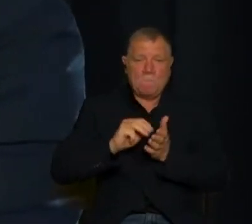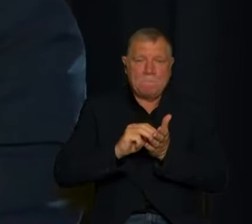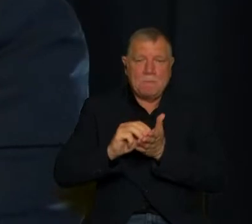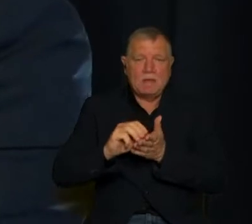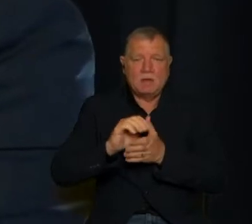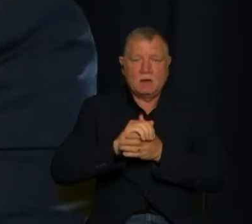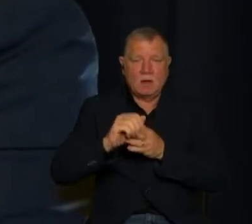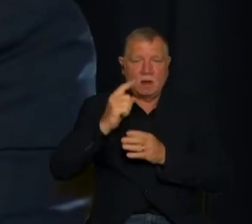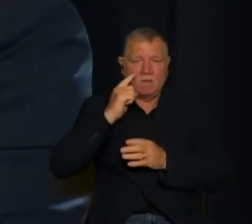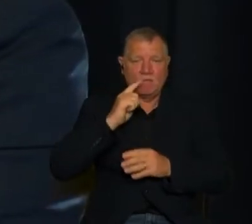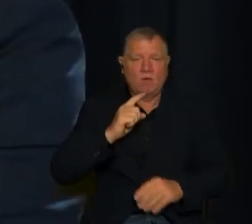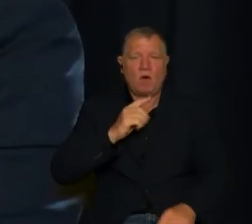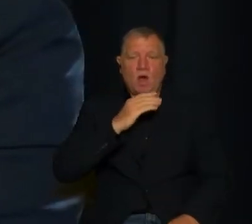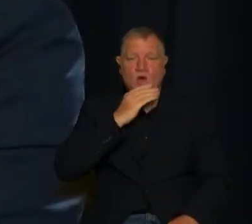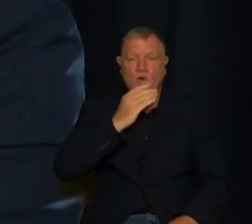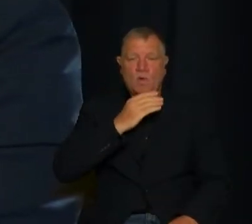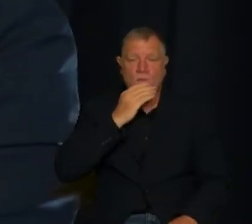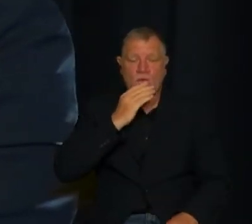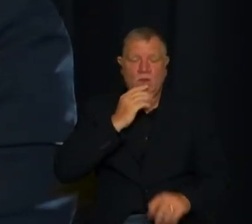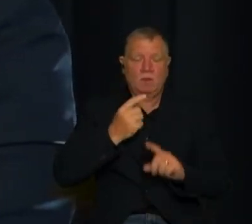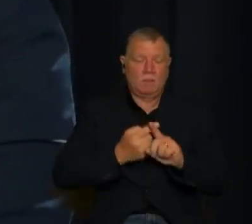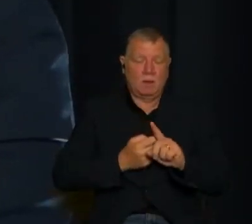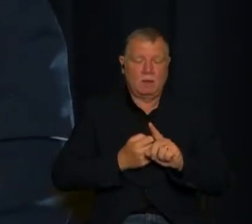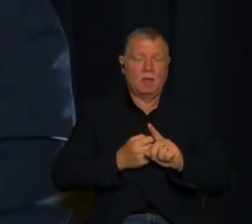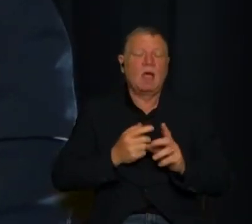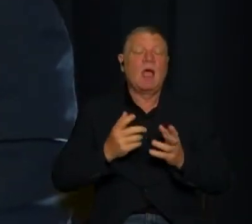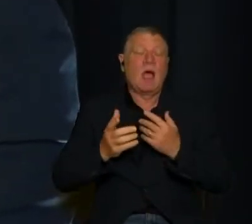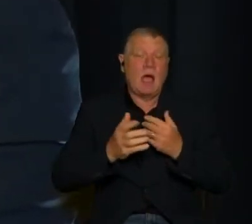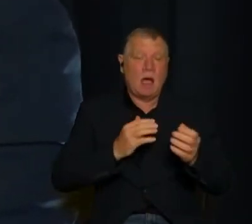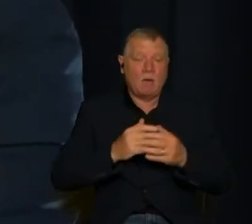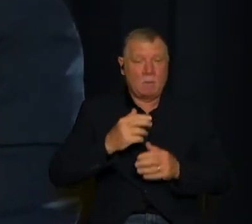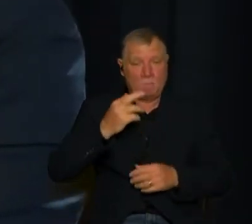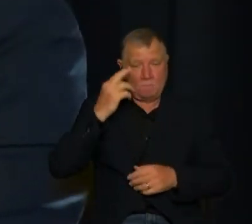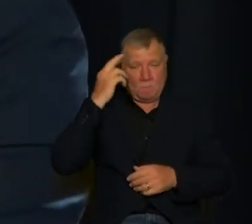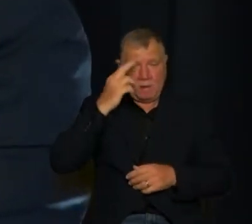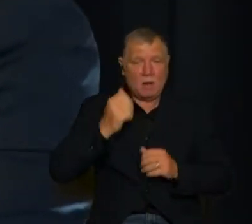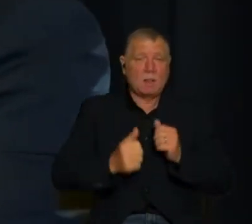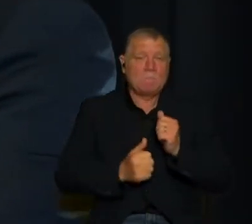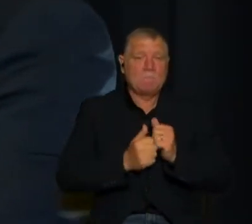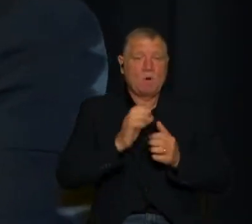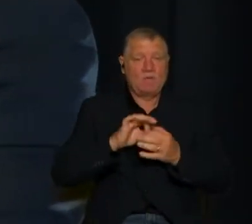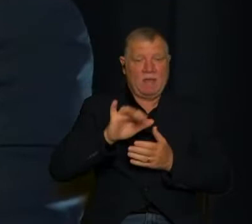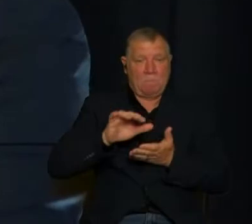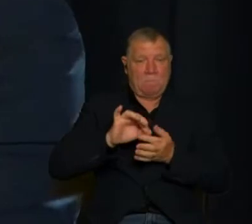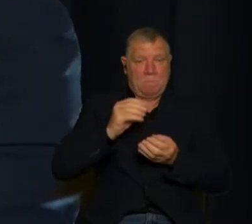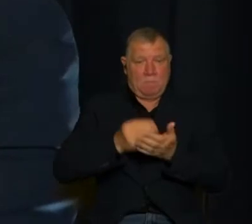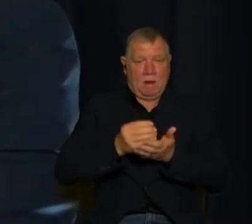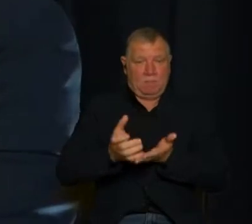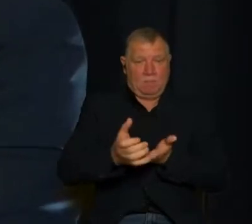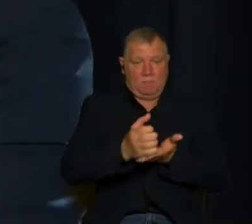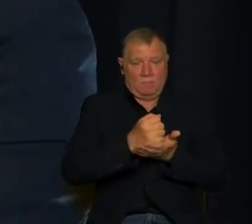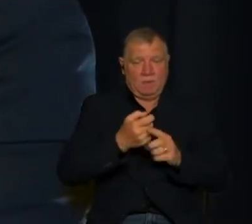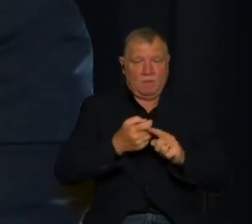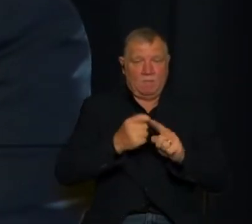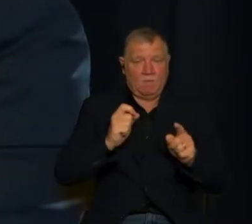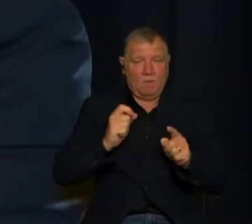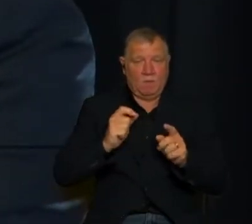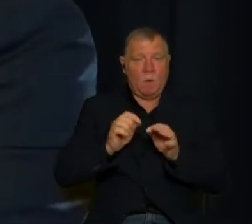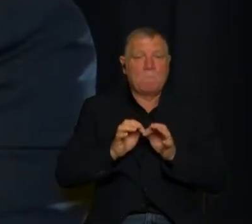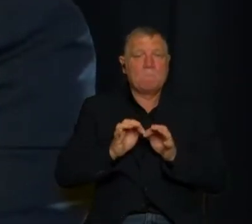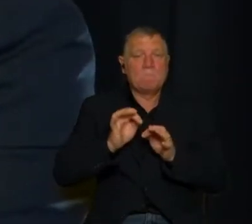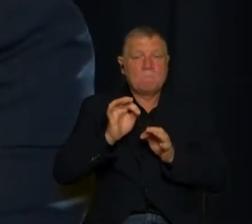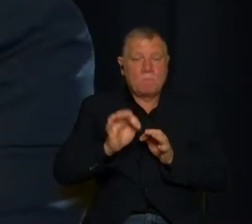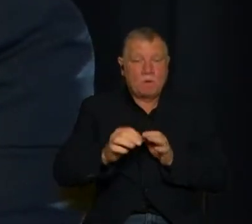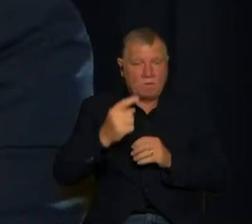million for the month of October. However, because the majority of that revenue loss would come from the postponement